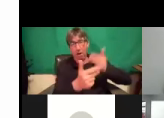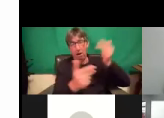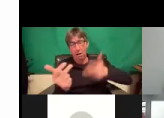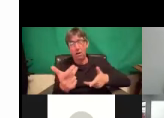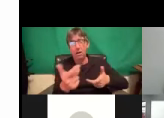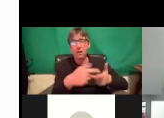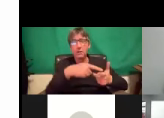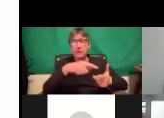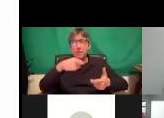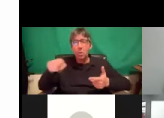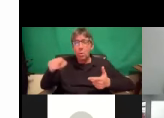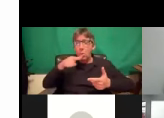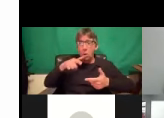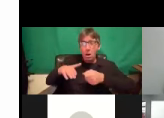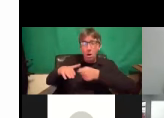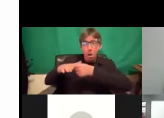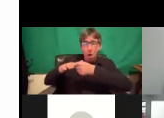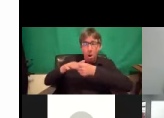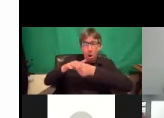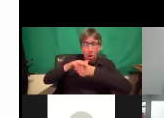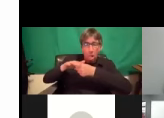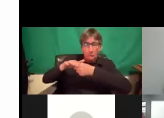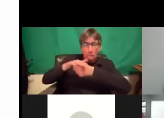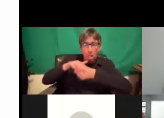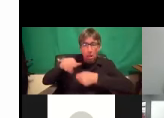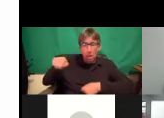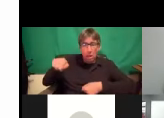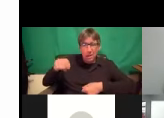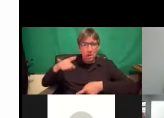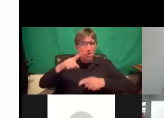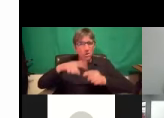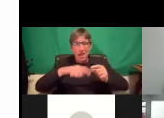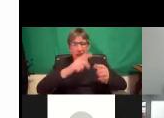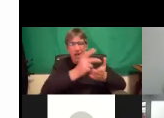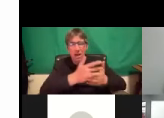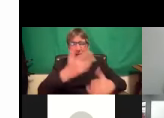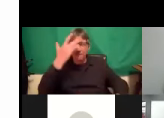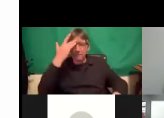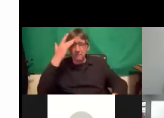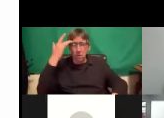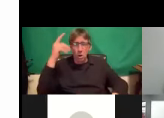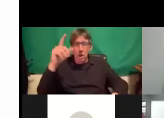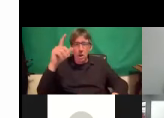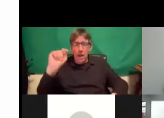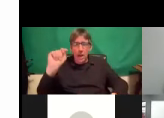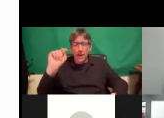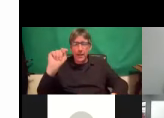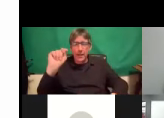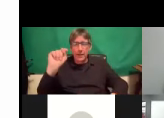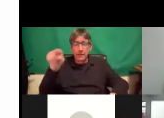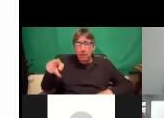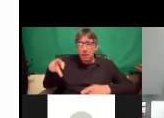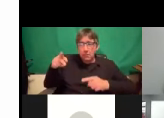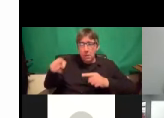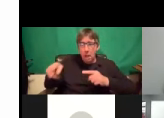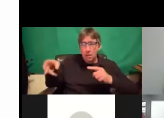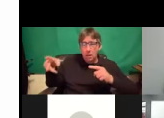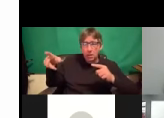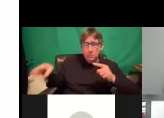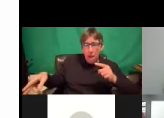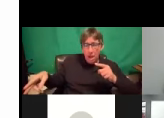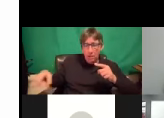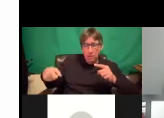these people, if you can't park at Kendall Green, then forget it, you can't take the commuter rail. And so all of these cars are going to